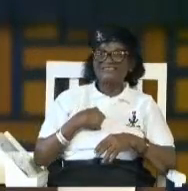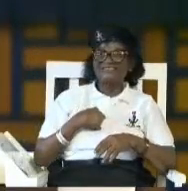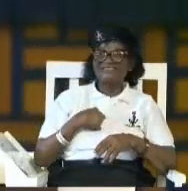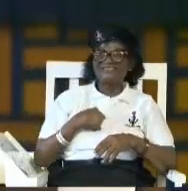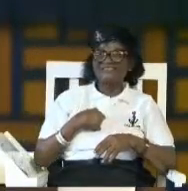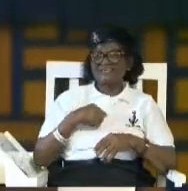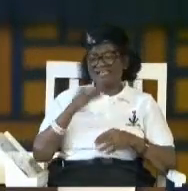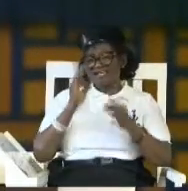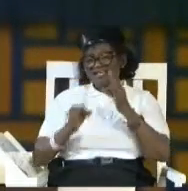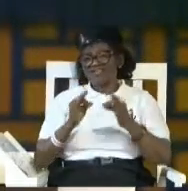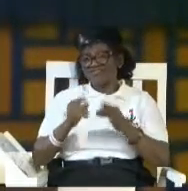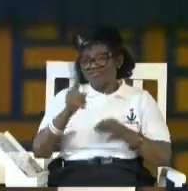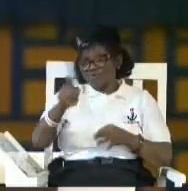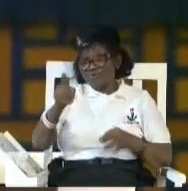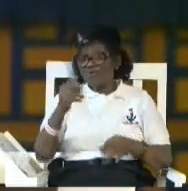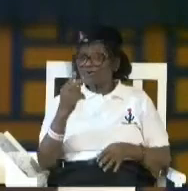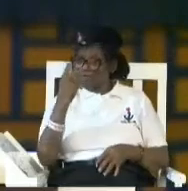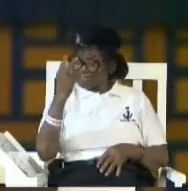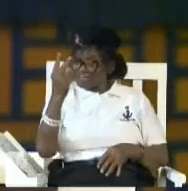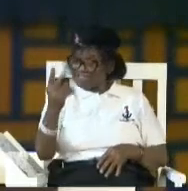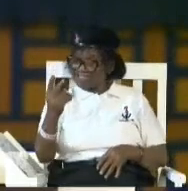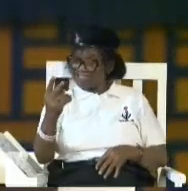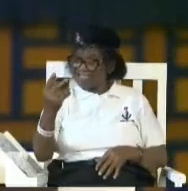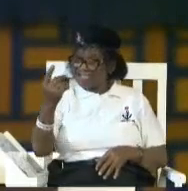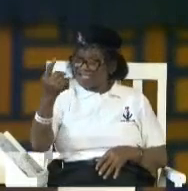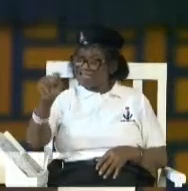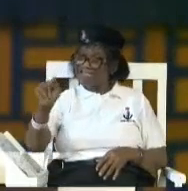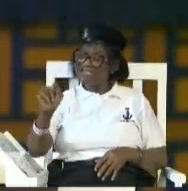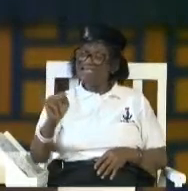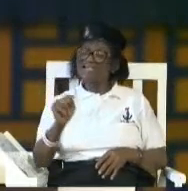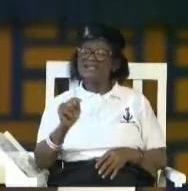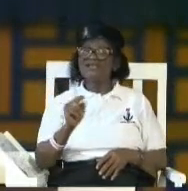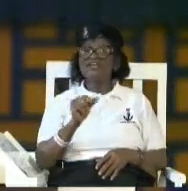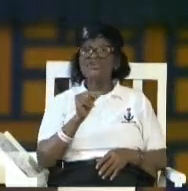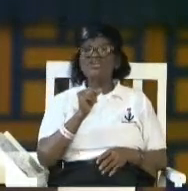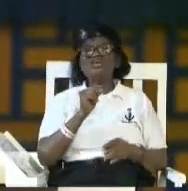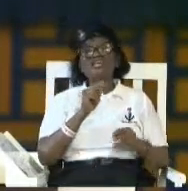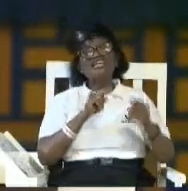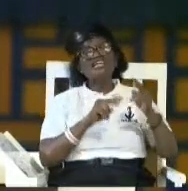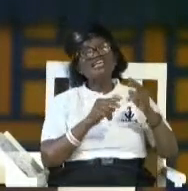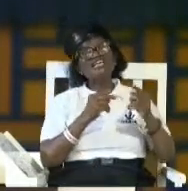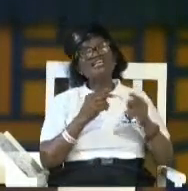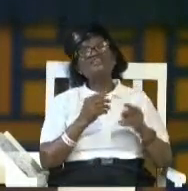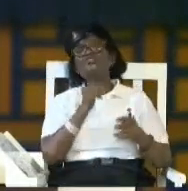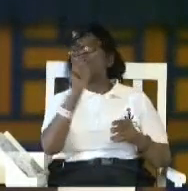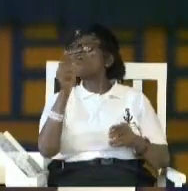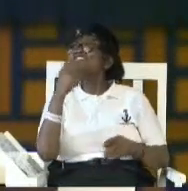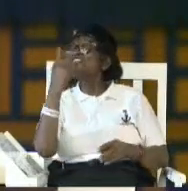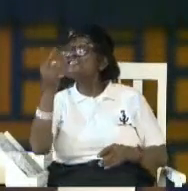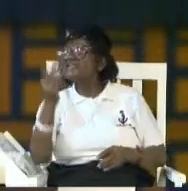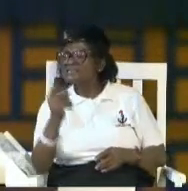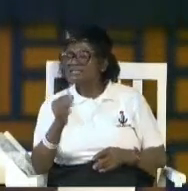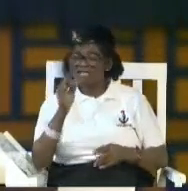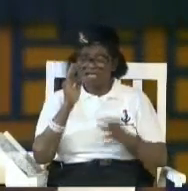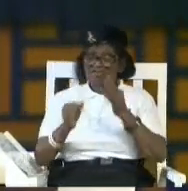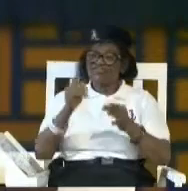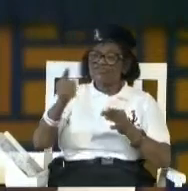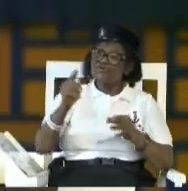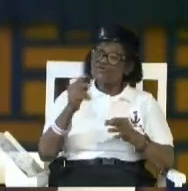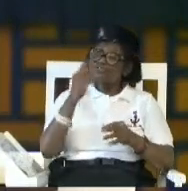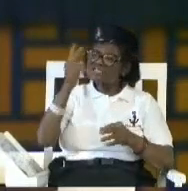if you see the invisible, if you see horses of